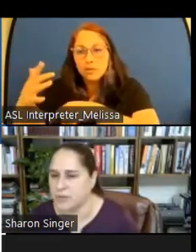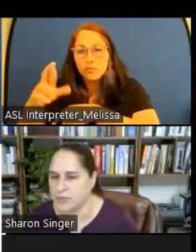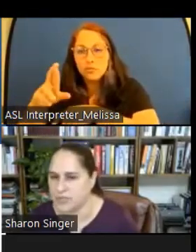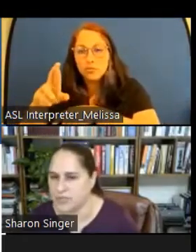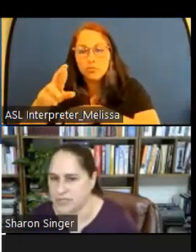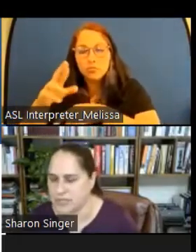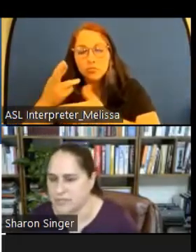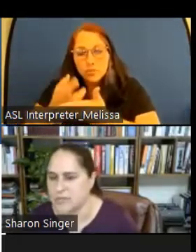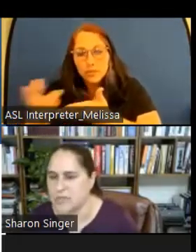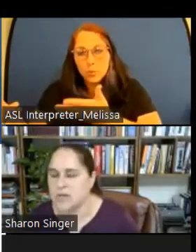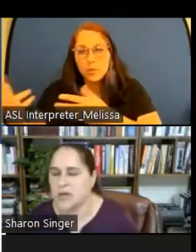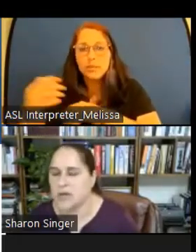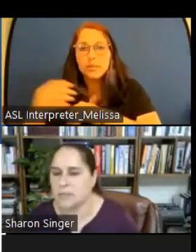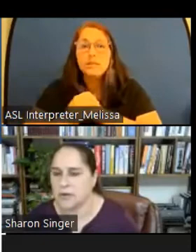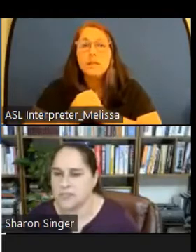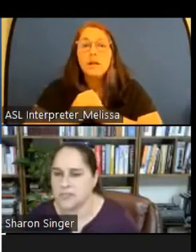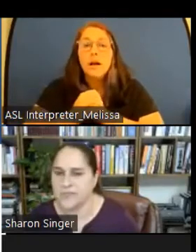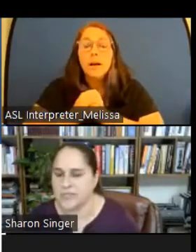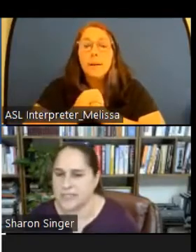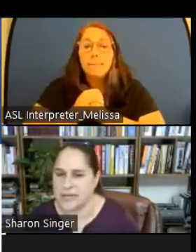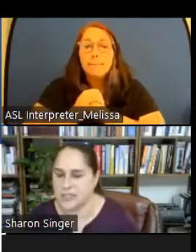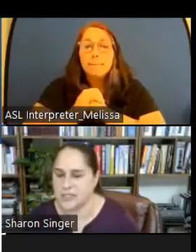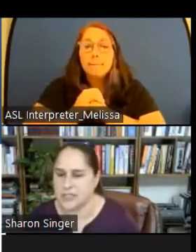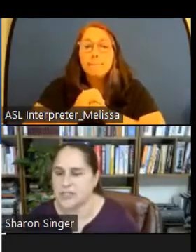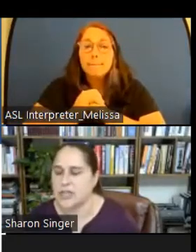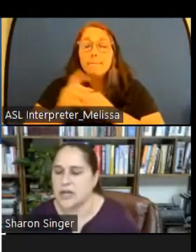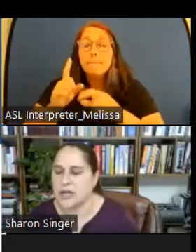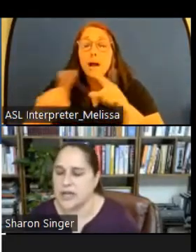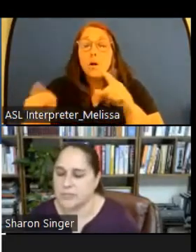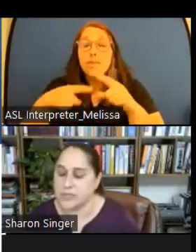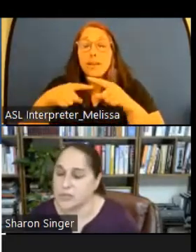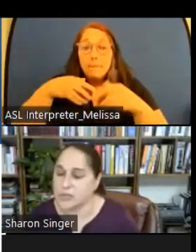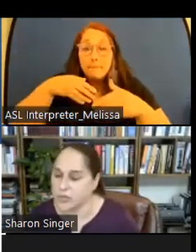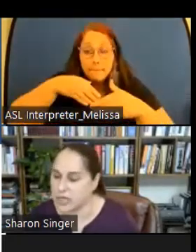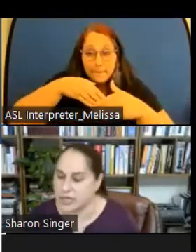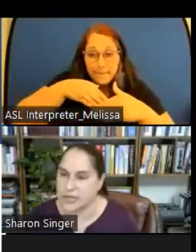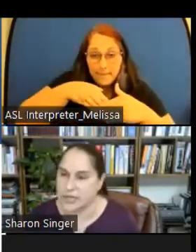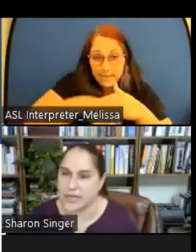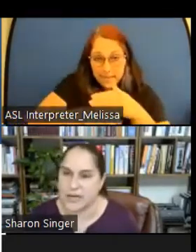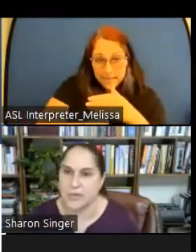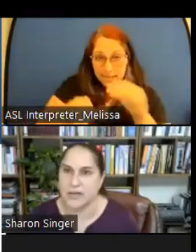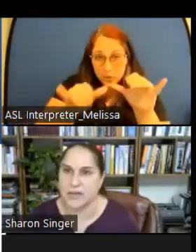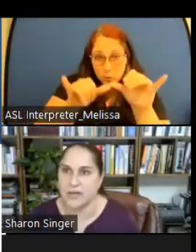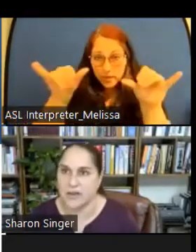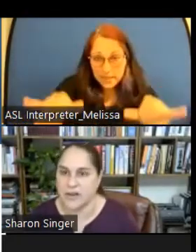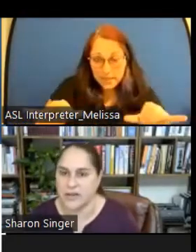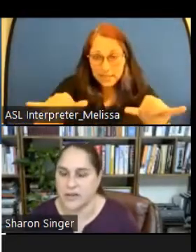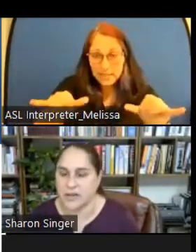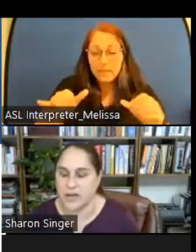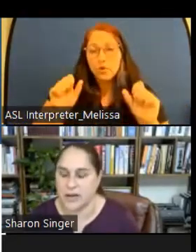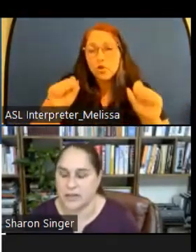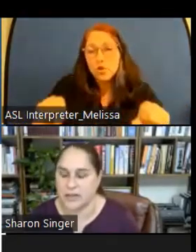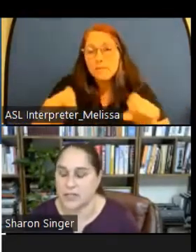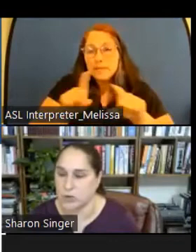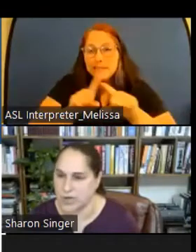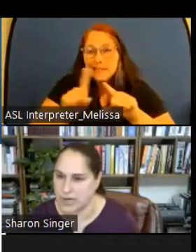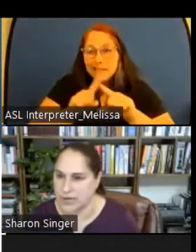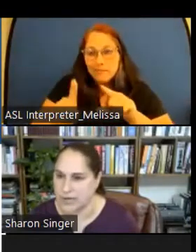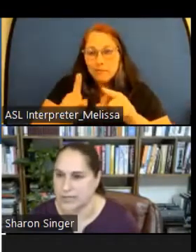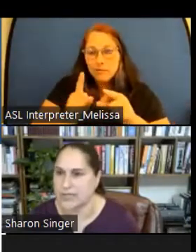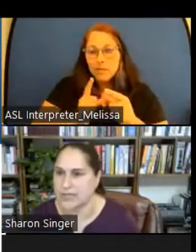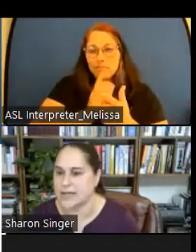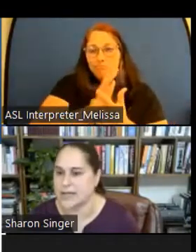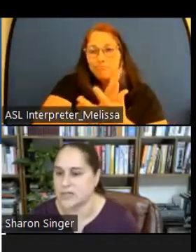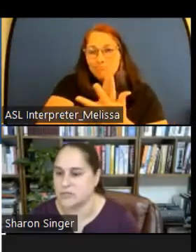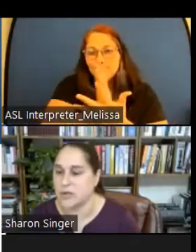inflow through the system, there are different stages. Historically, it had been a very